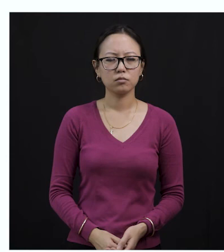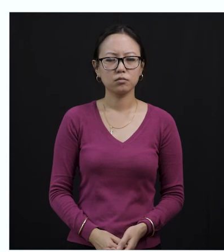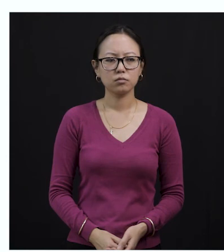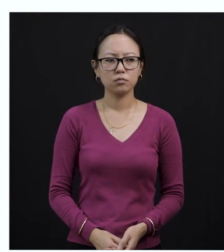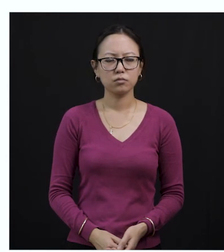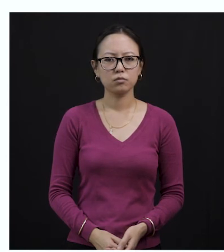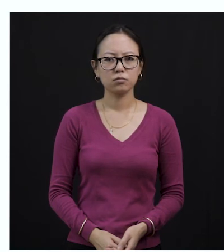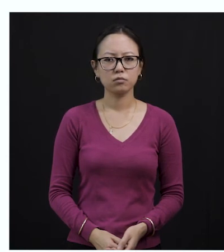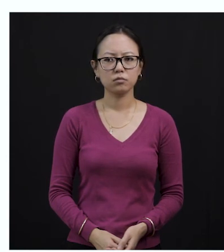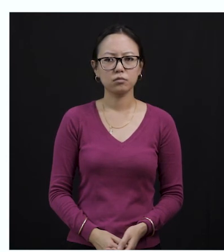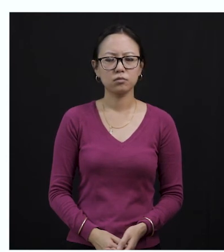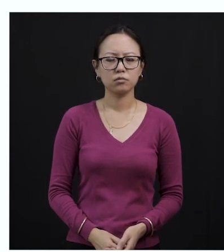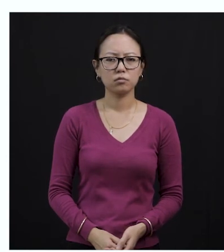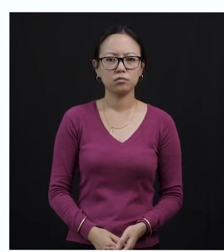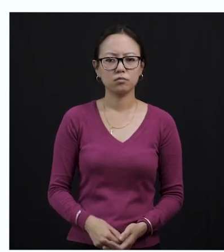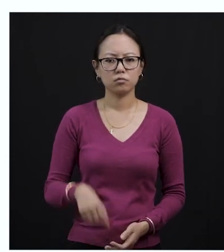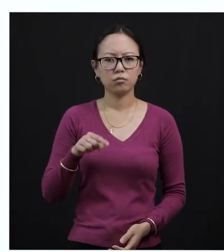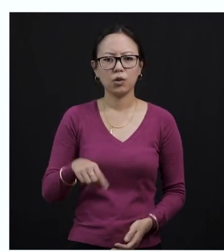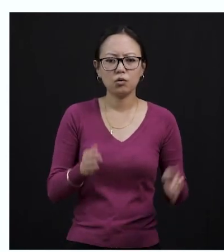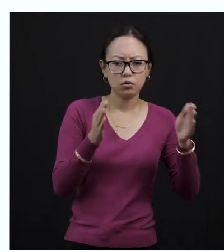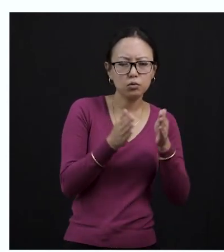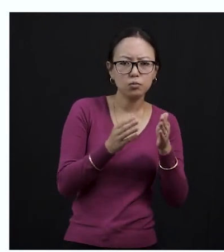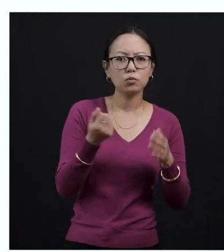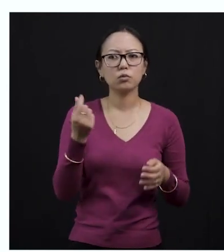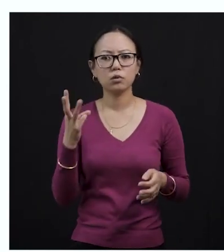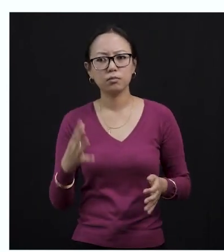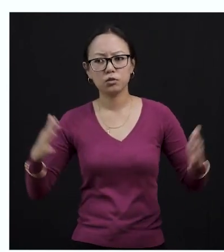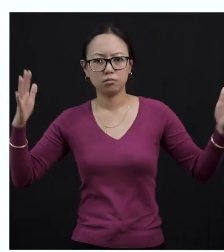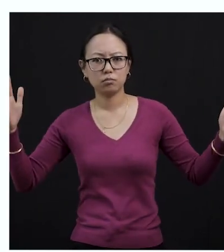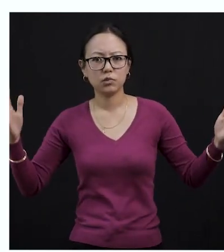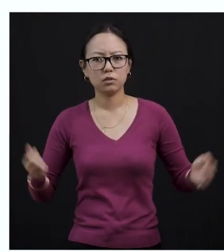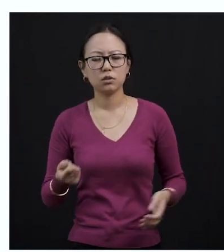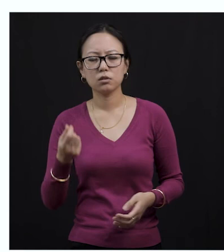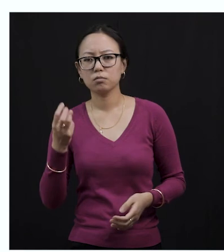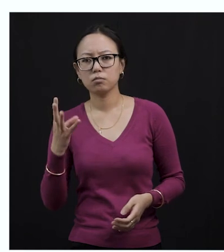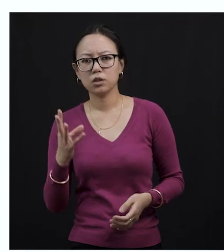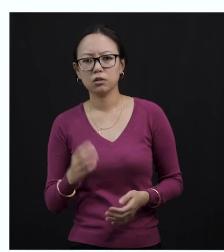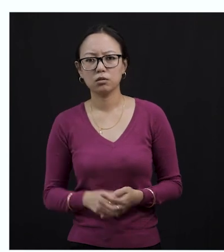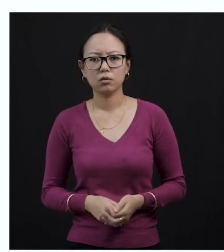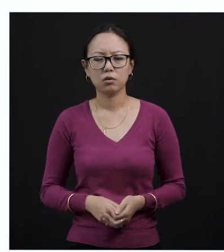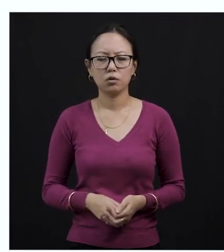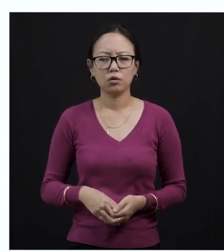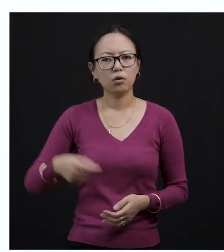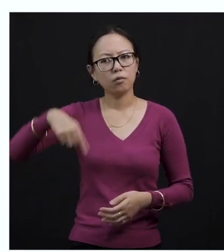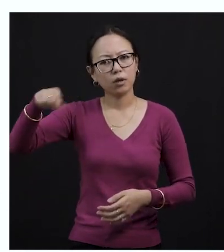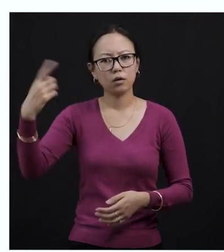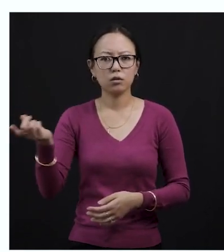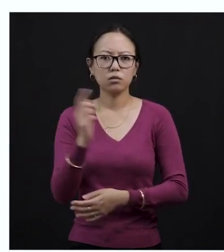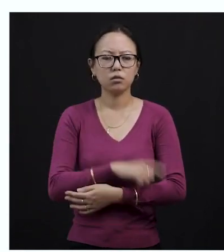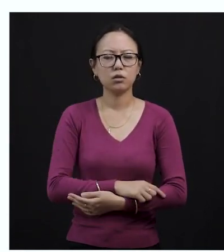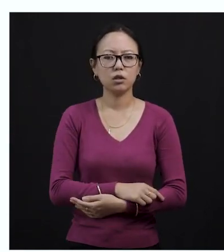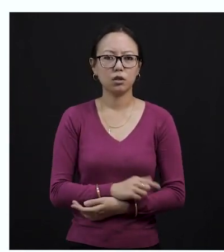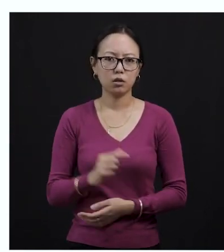these smaller and bigger numbers will be very useful in the days to come because we will try